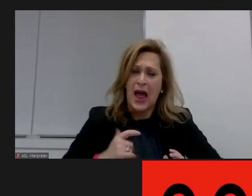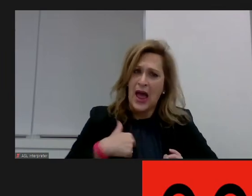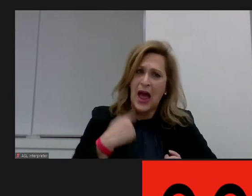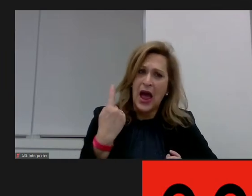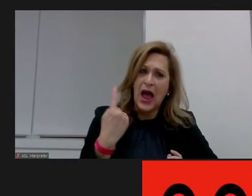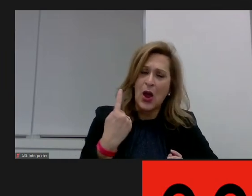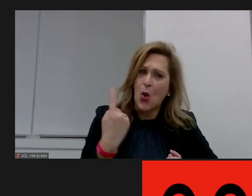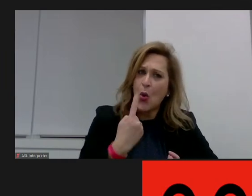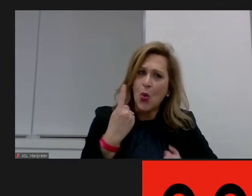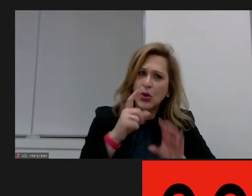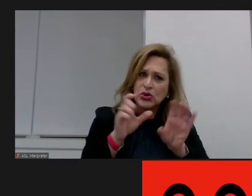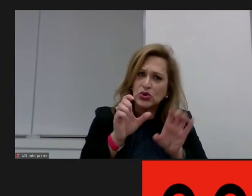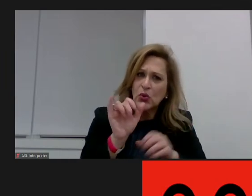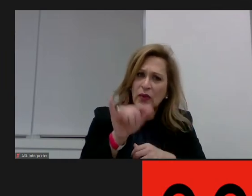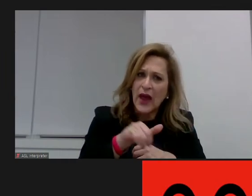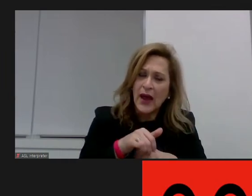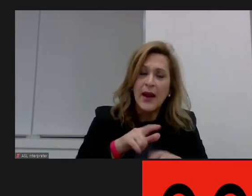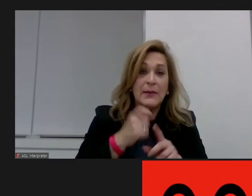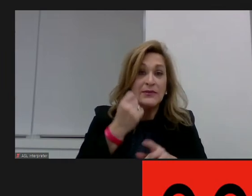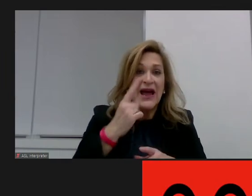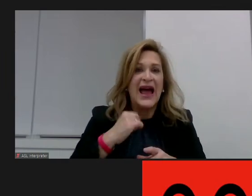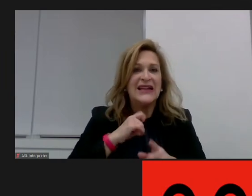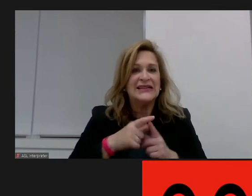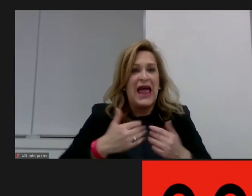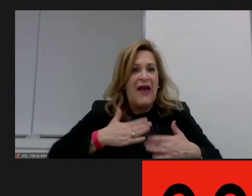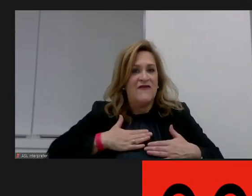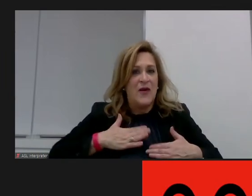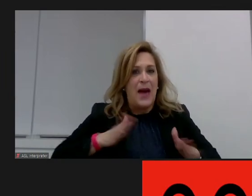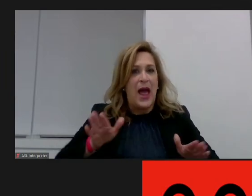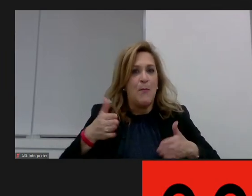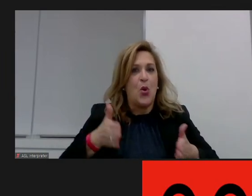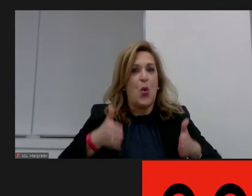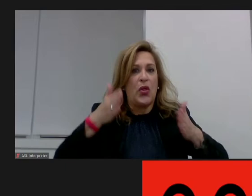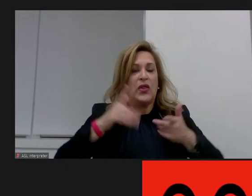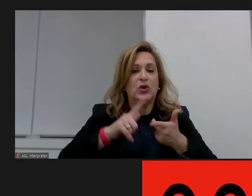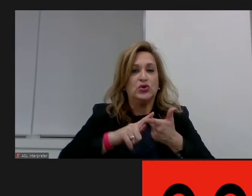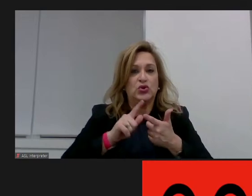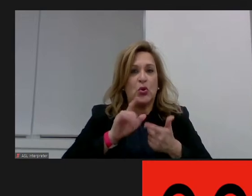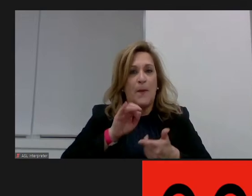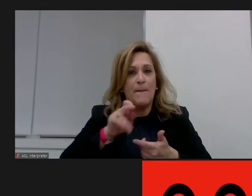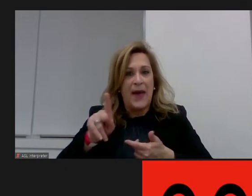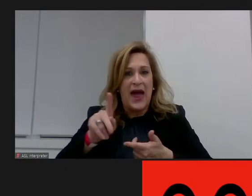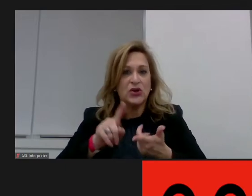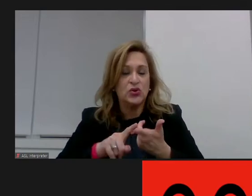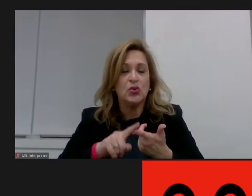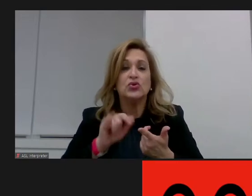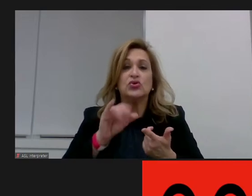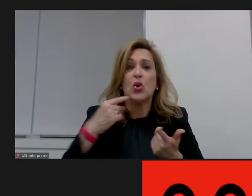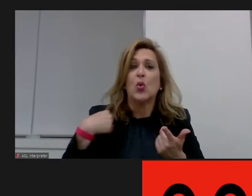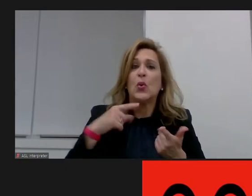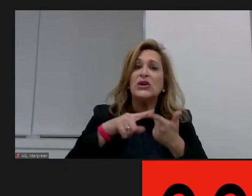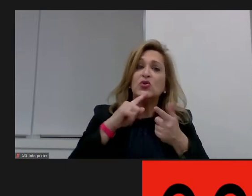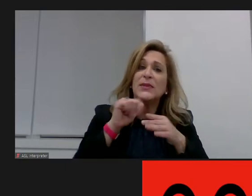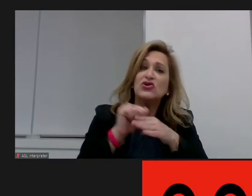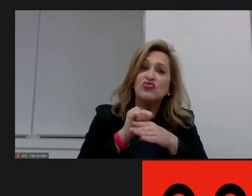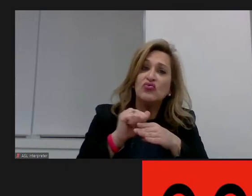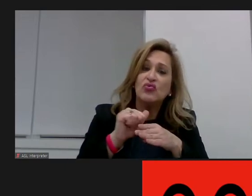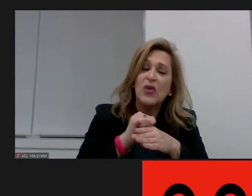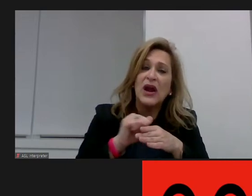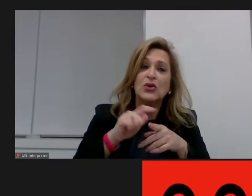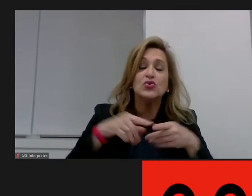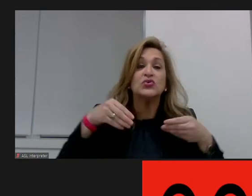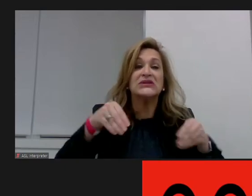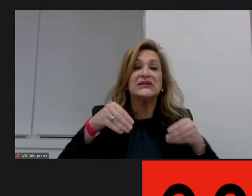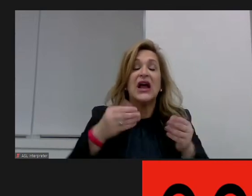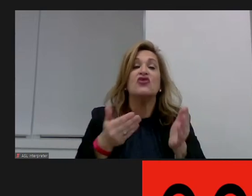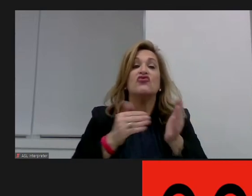time. But I need to have my booth to go back to. And we need to be trained to sell and